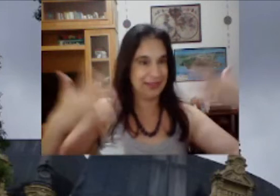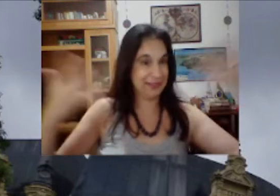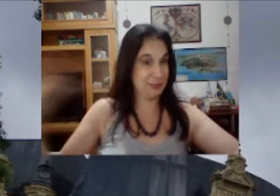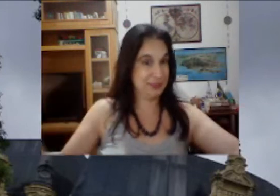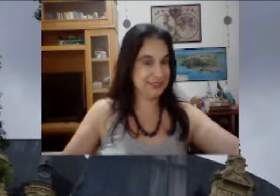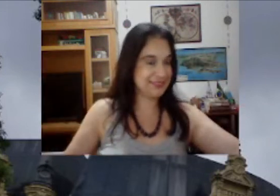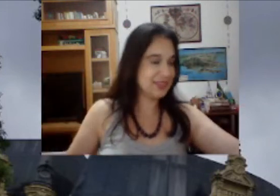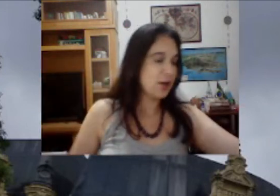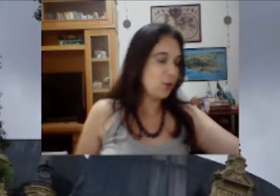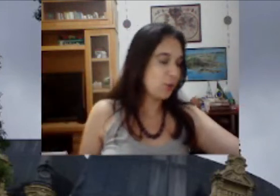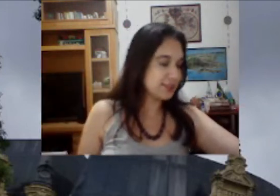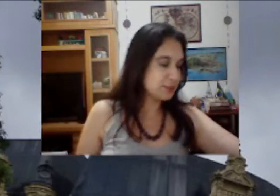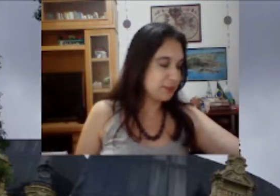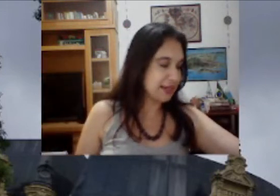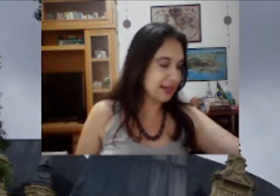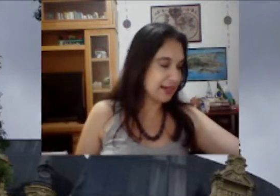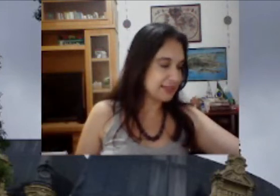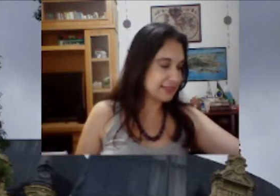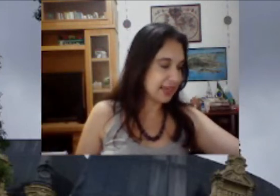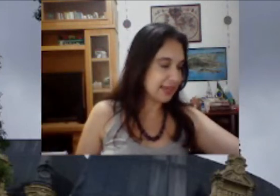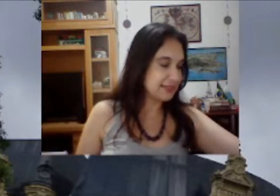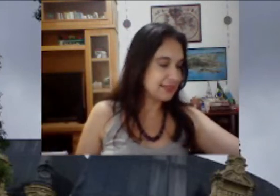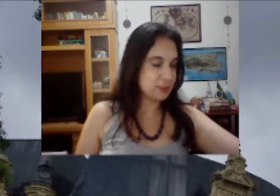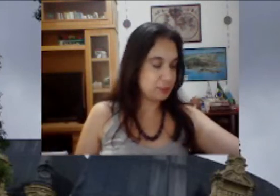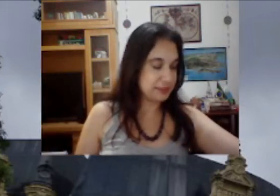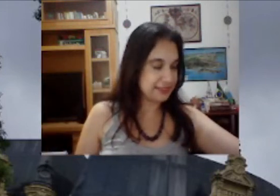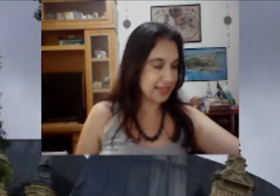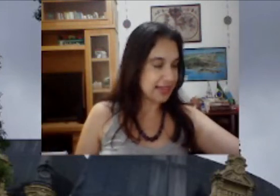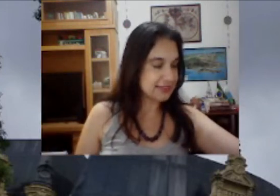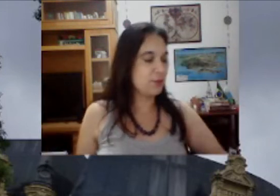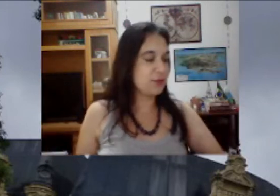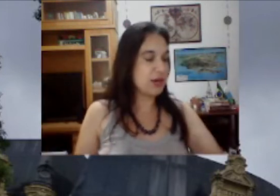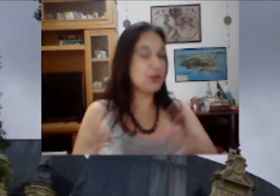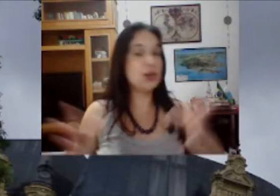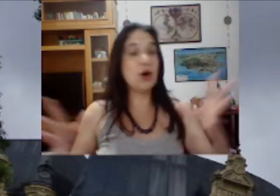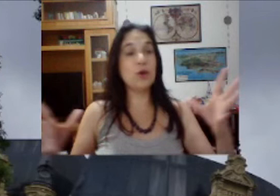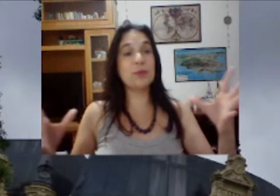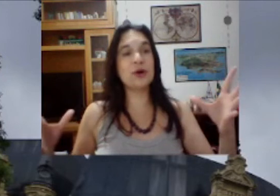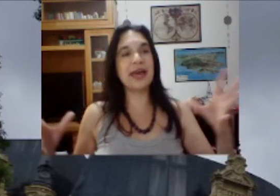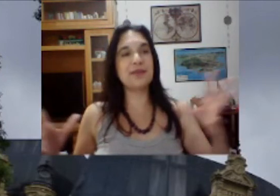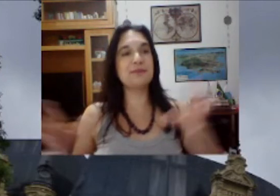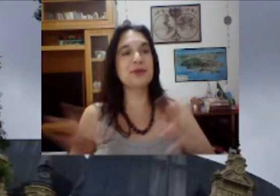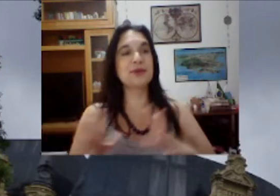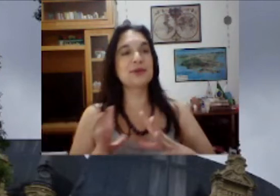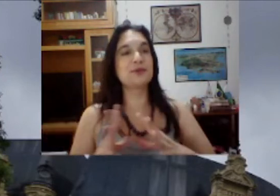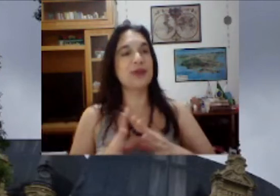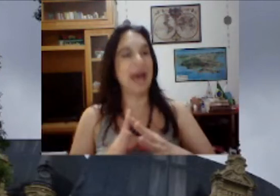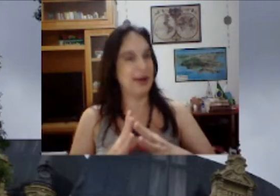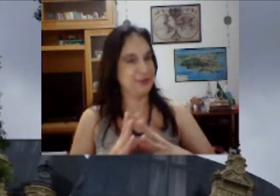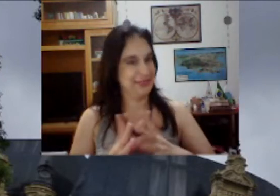also gained importance was because it possessed very noble and